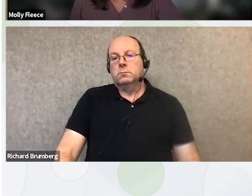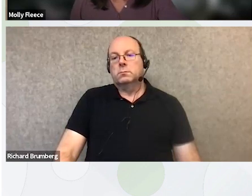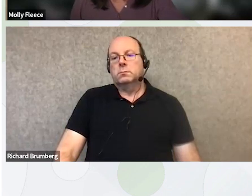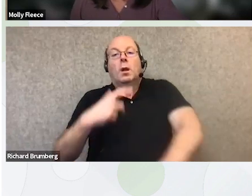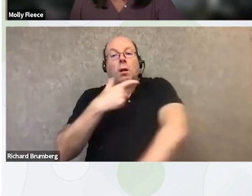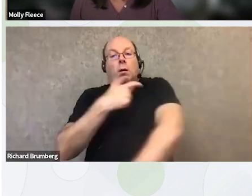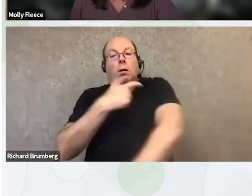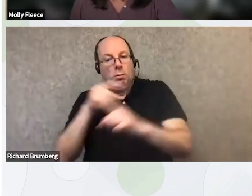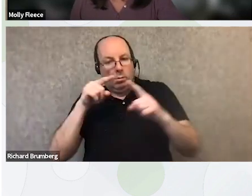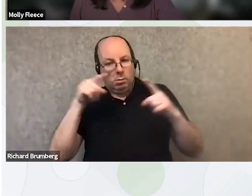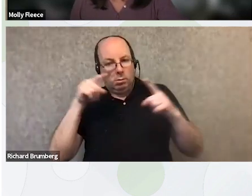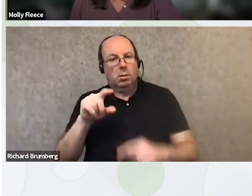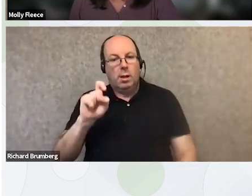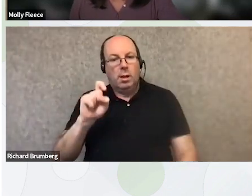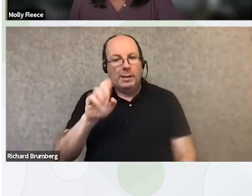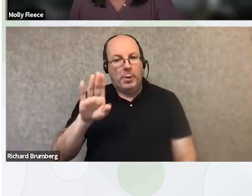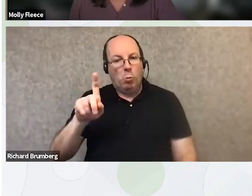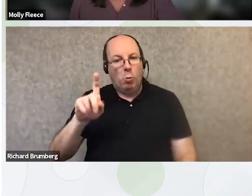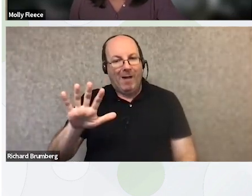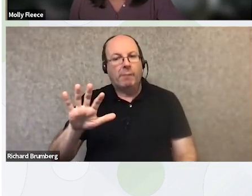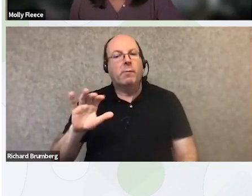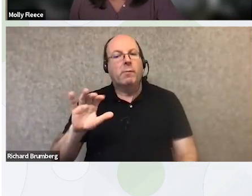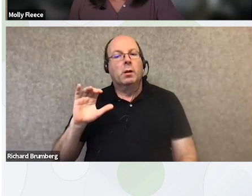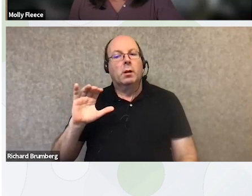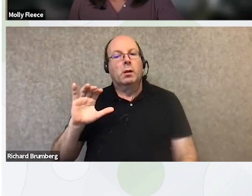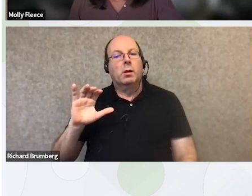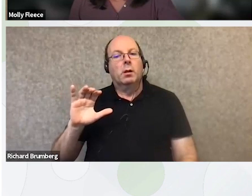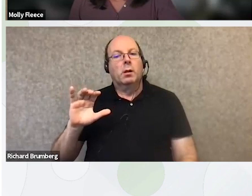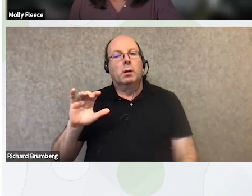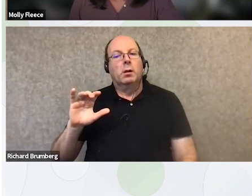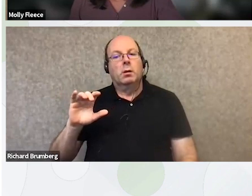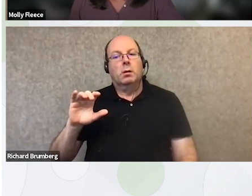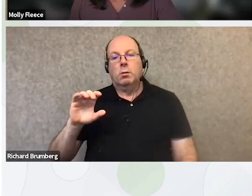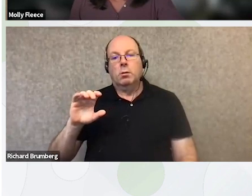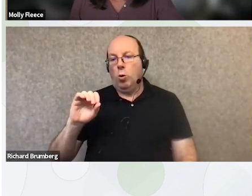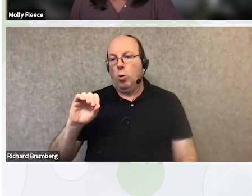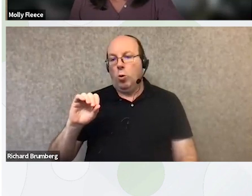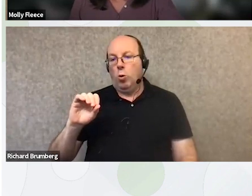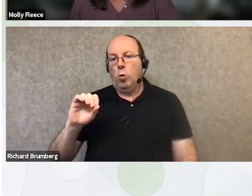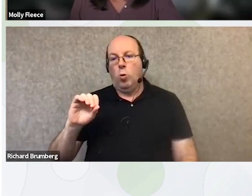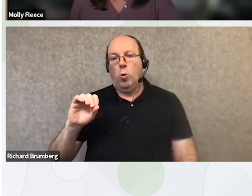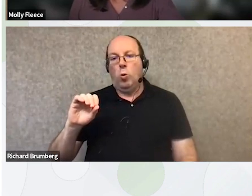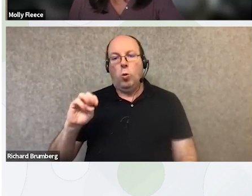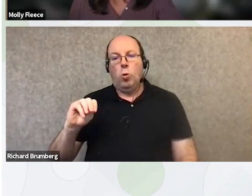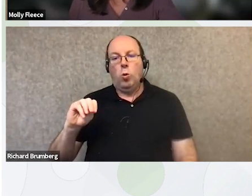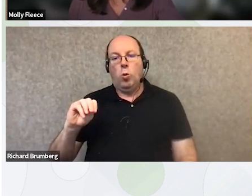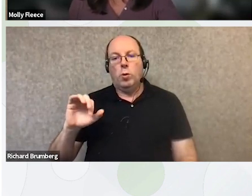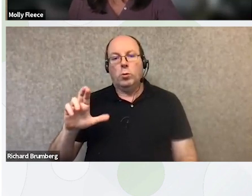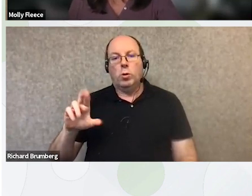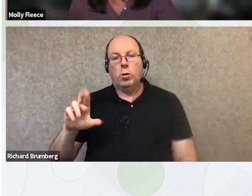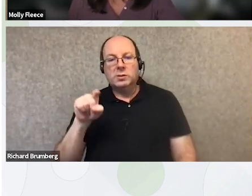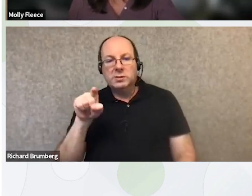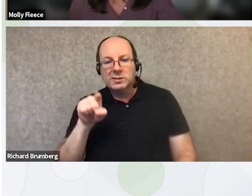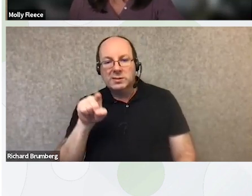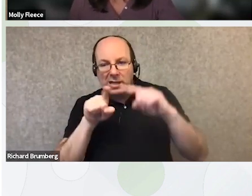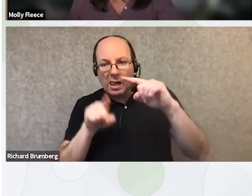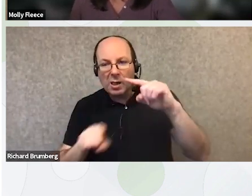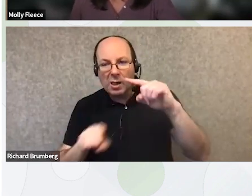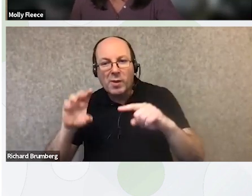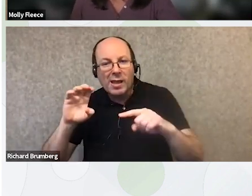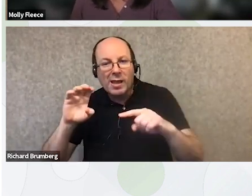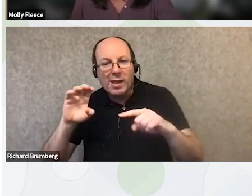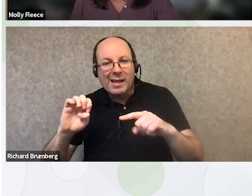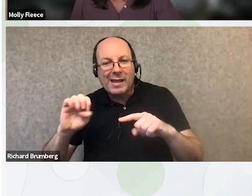this XBB.1.5, as well as its cousin down here, this EG.5 that I mentioned on the